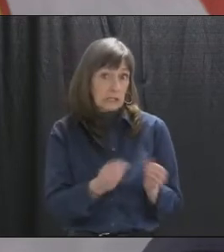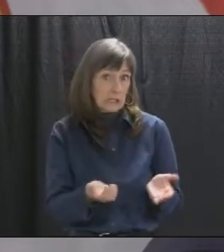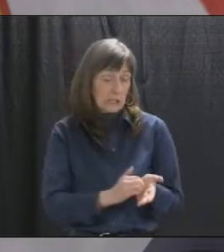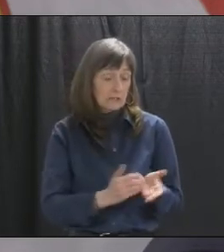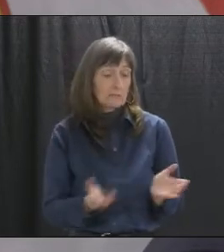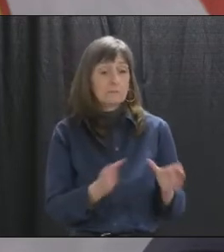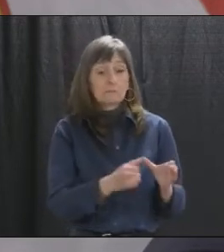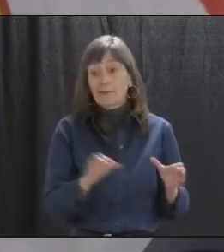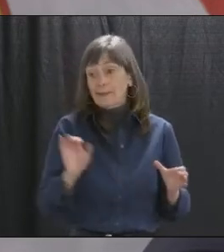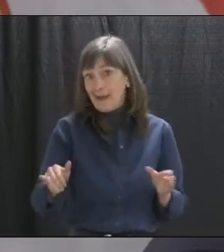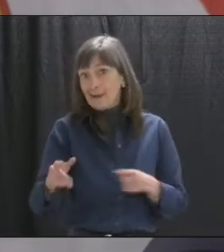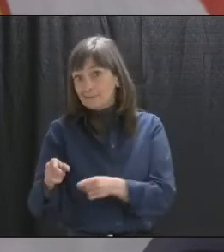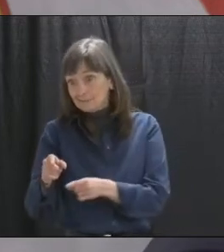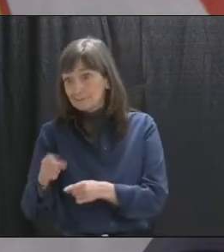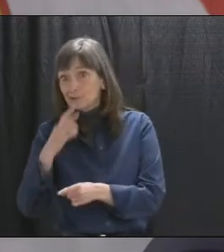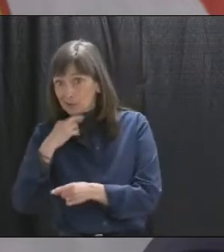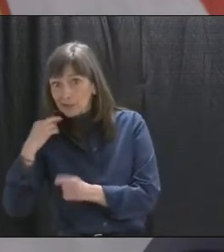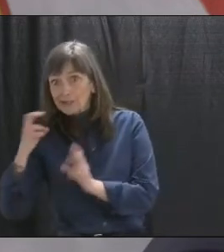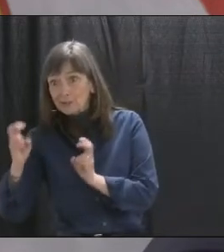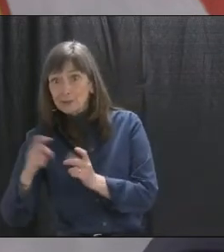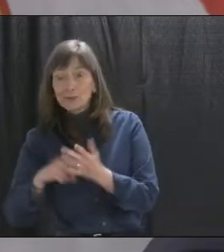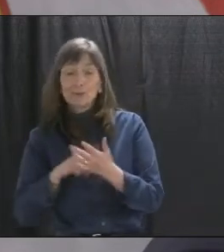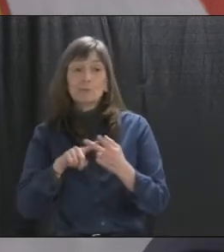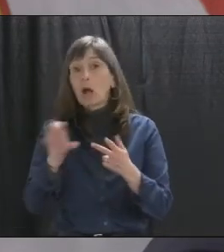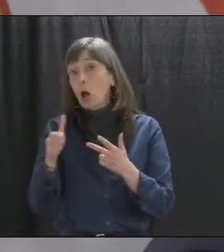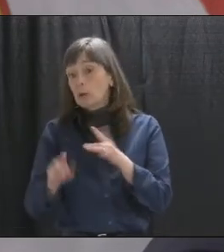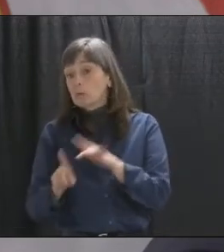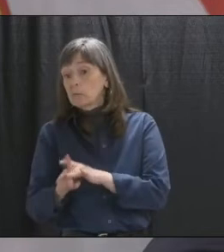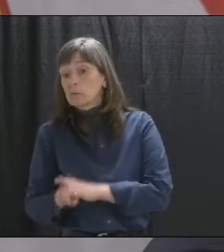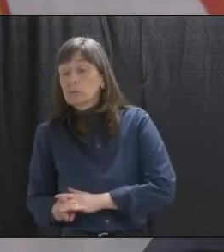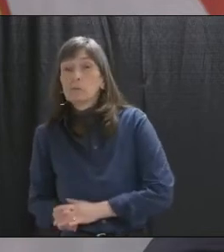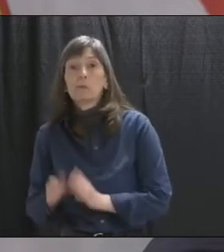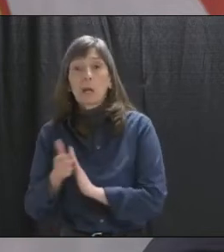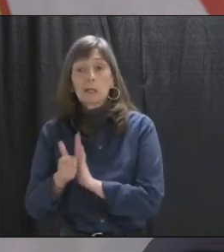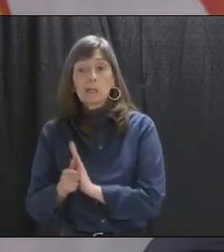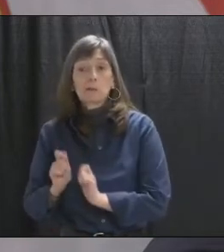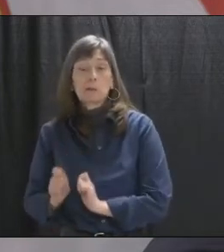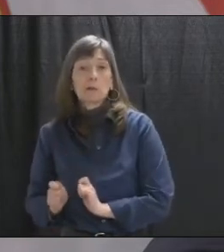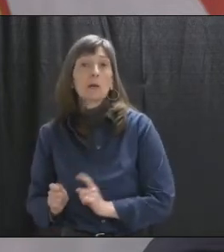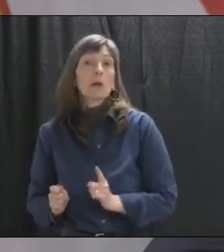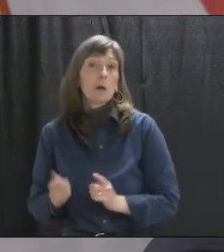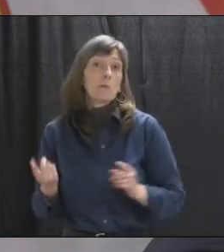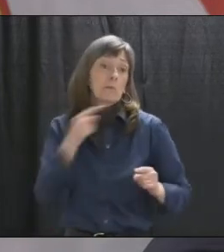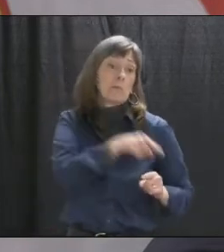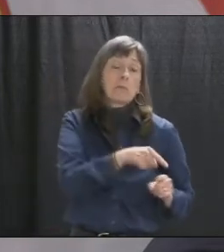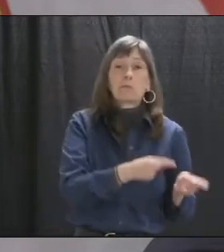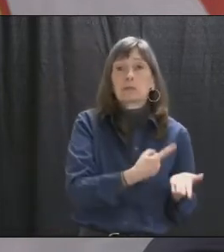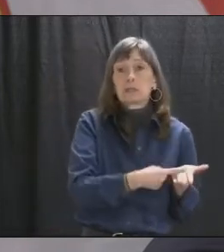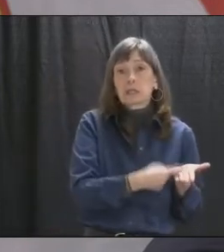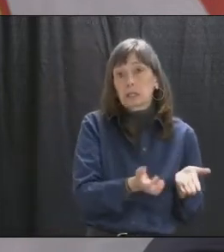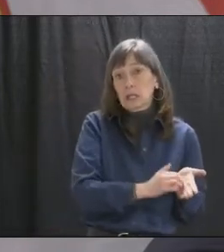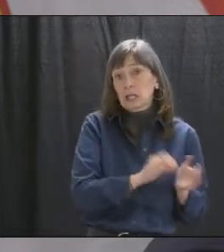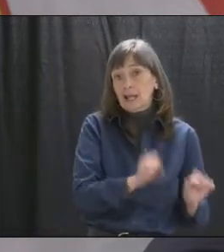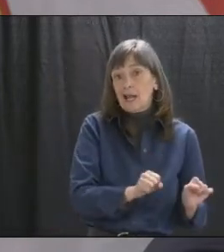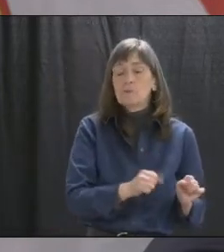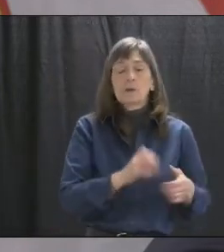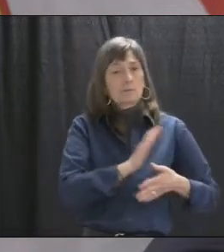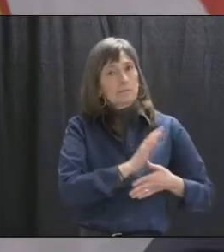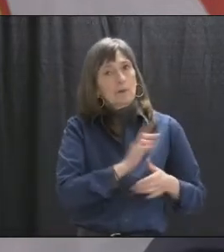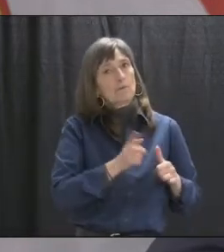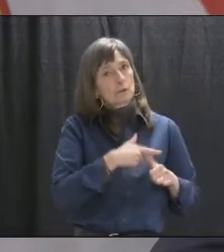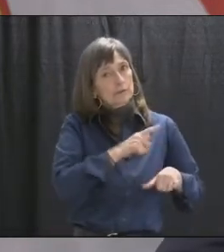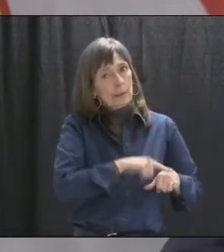any number of other issues that we're still facing that would require some legislative changes, that we would not do that then. But the priority of the first session was get